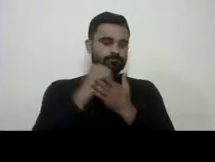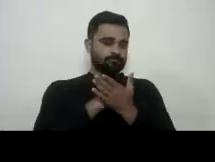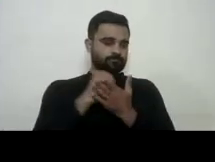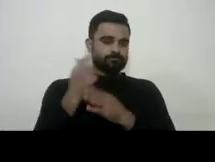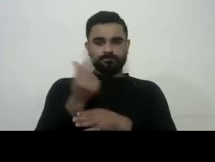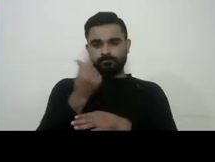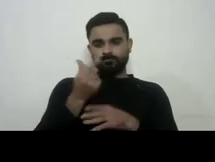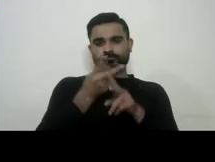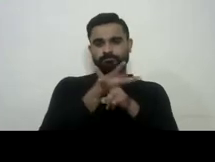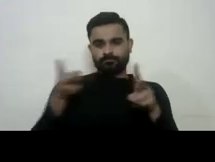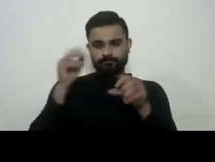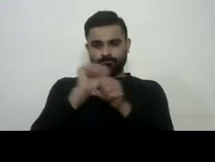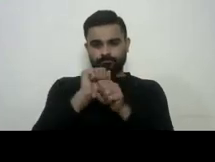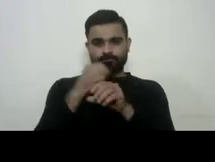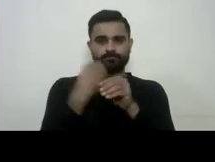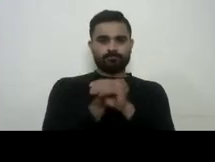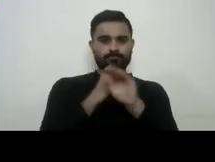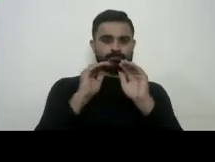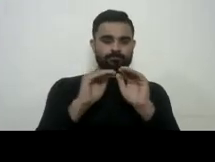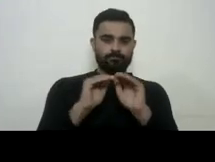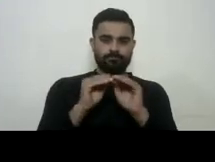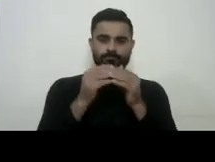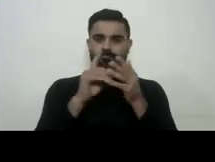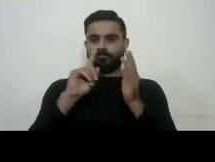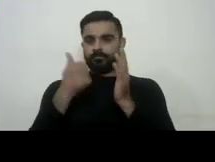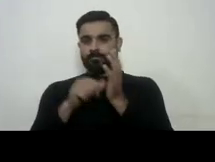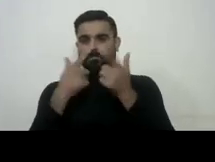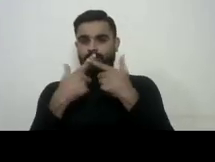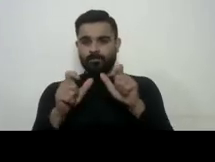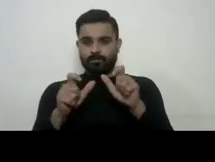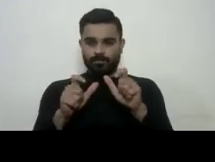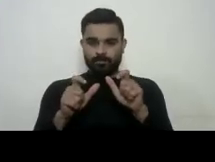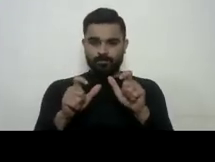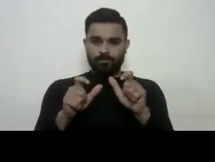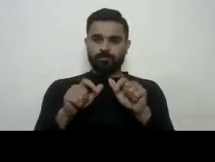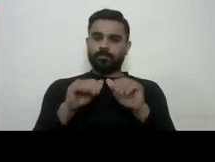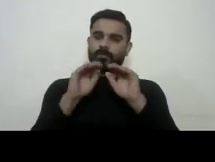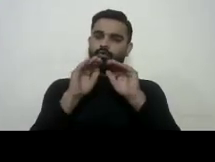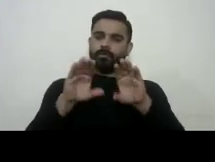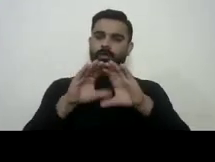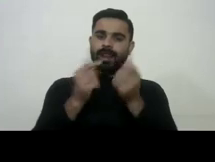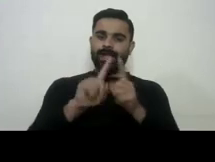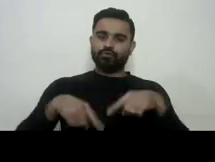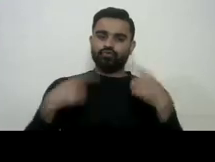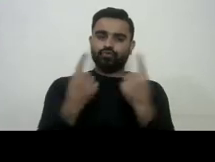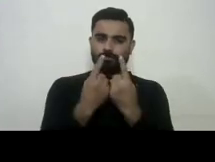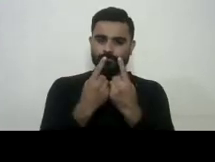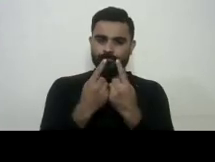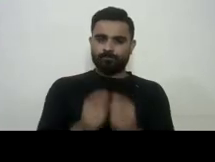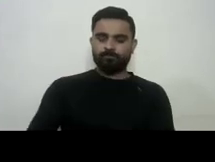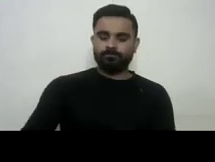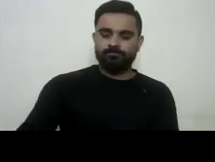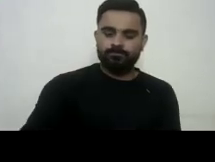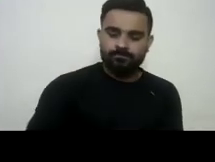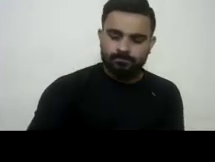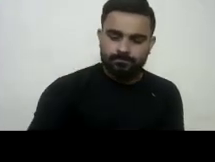using this kind of a peer support, multilinguistic peer support in your classrooms.